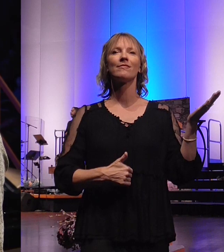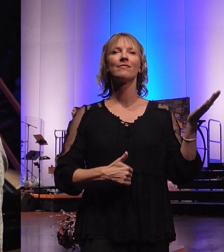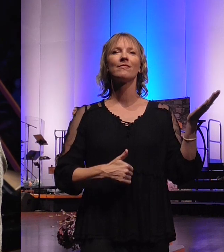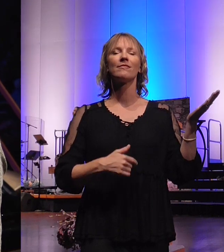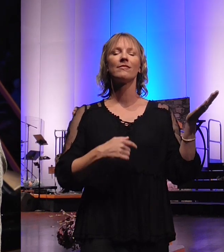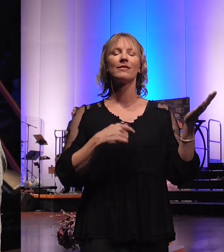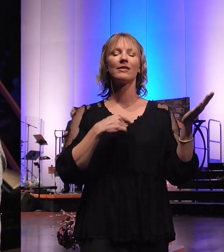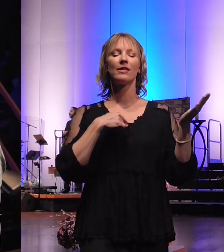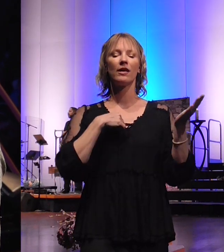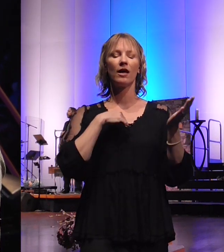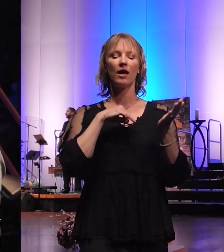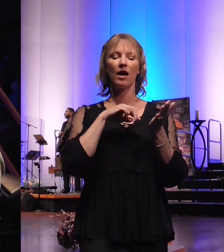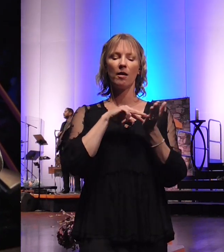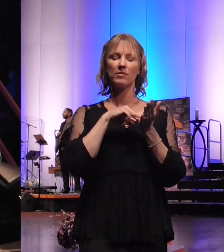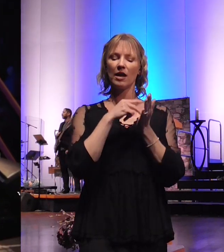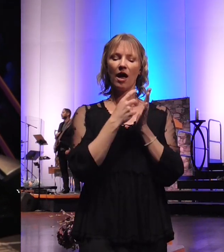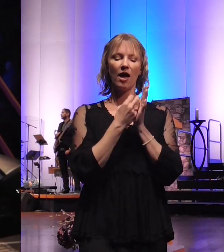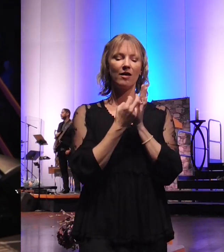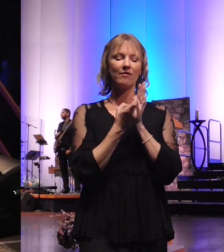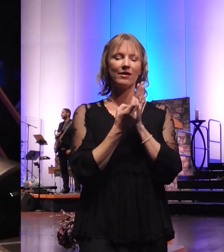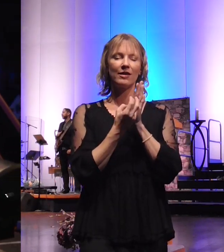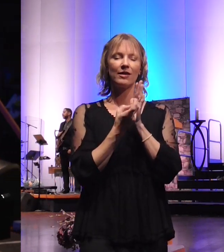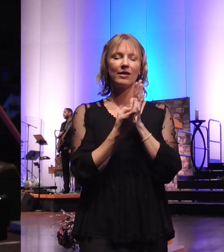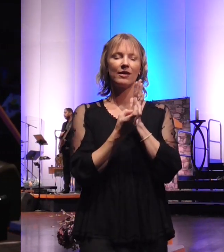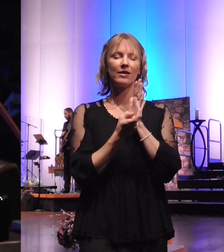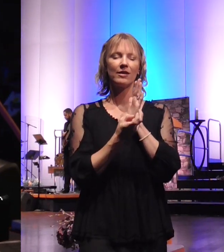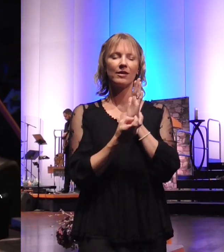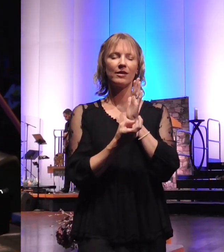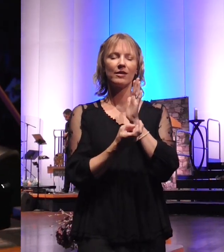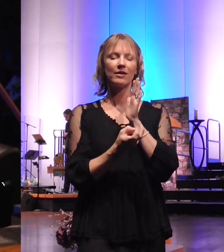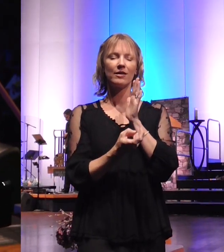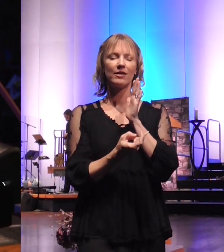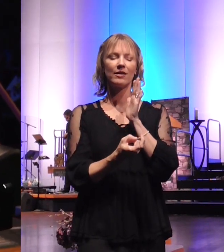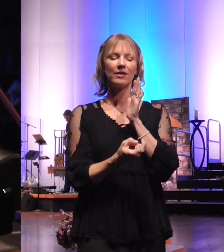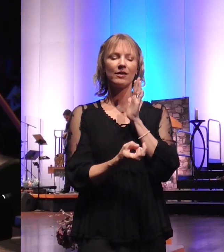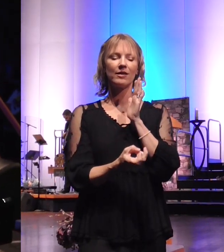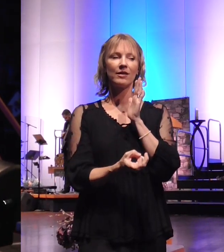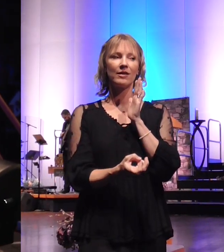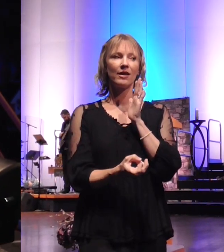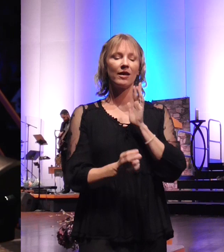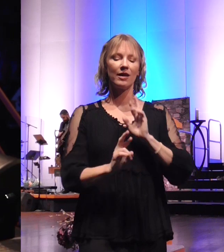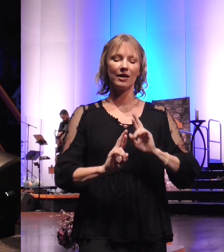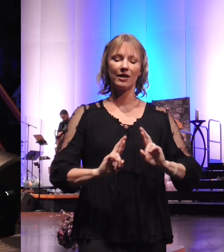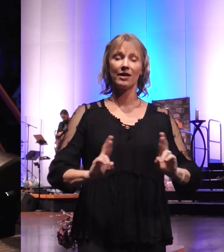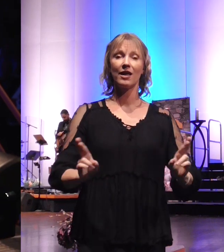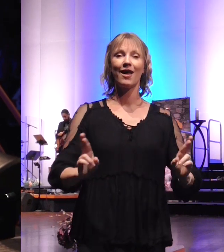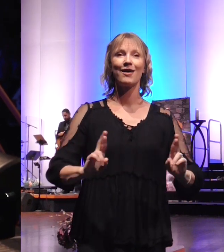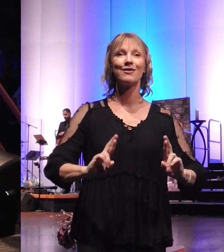I'm diving in.